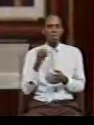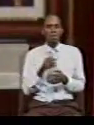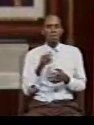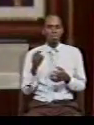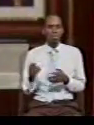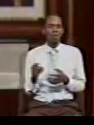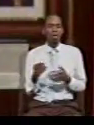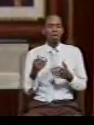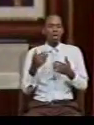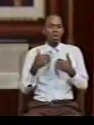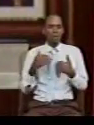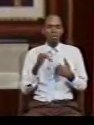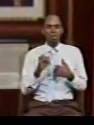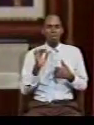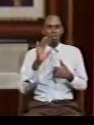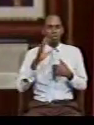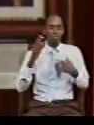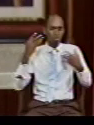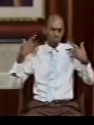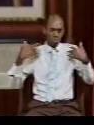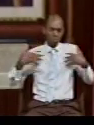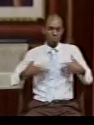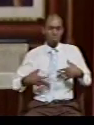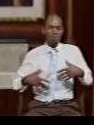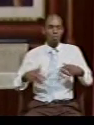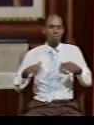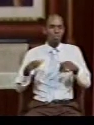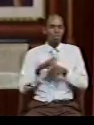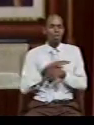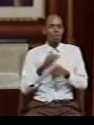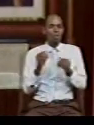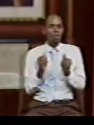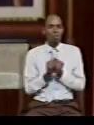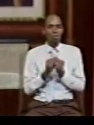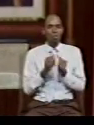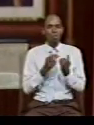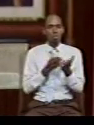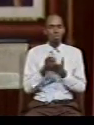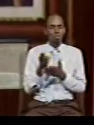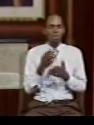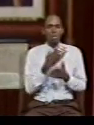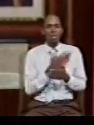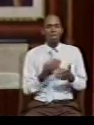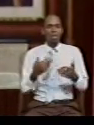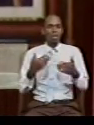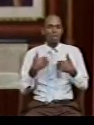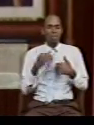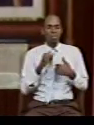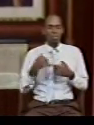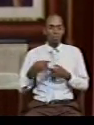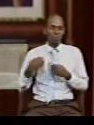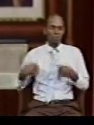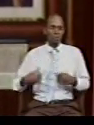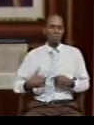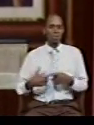girt about with truth, and having on the breastplate of righteousness, and